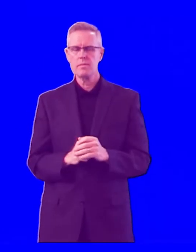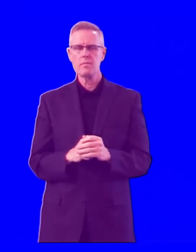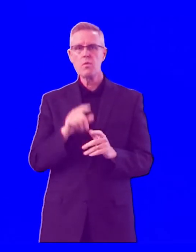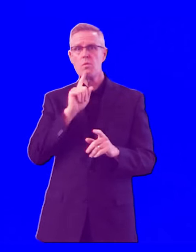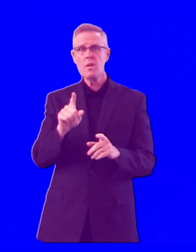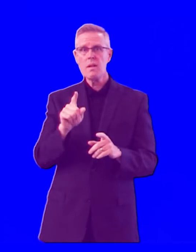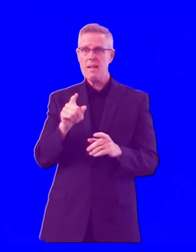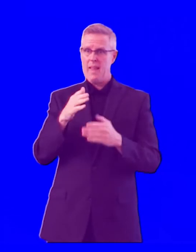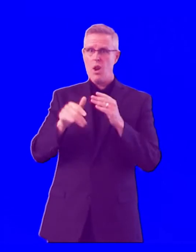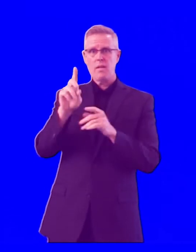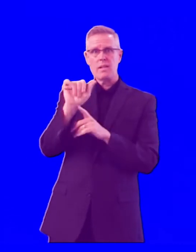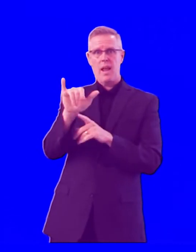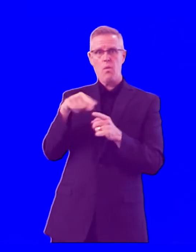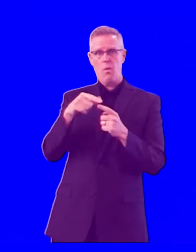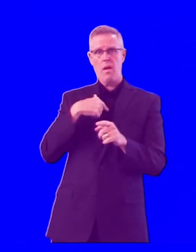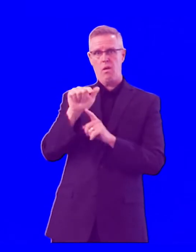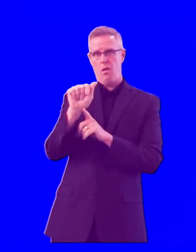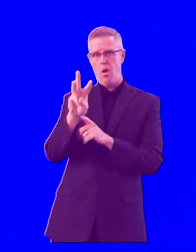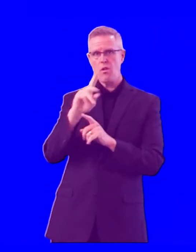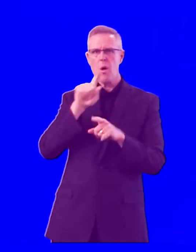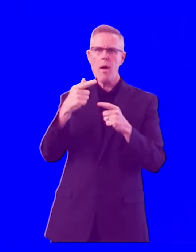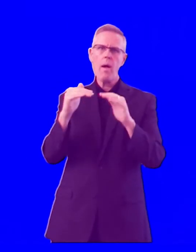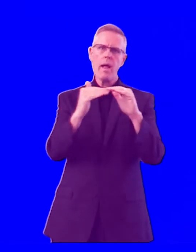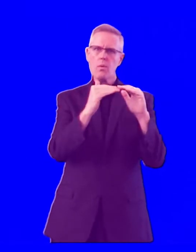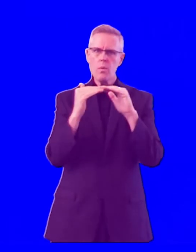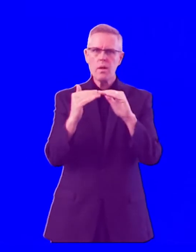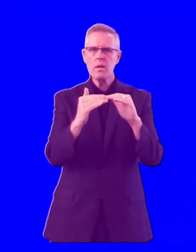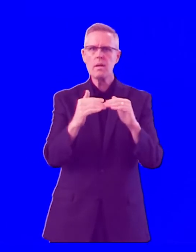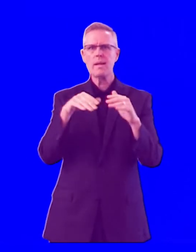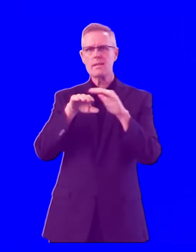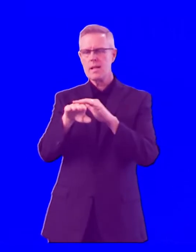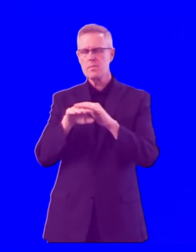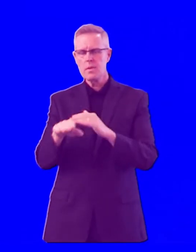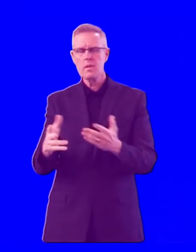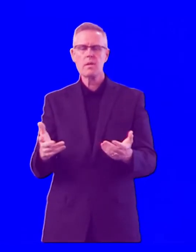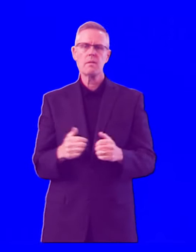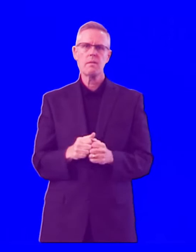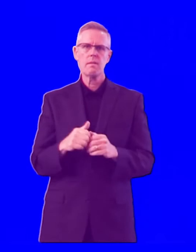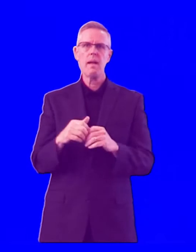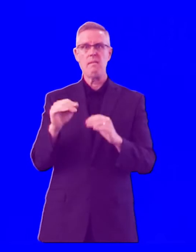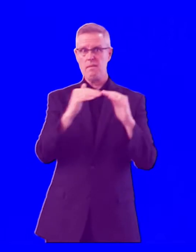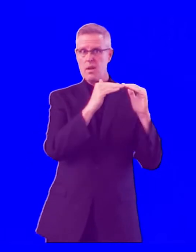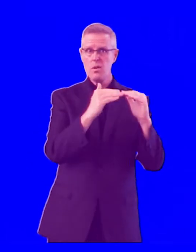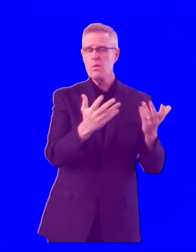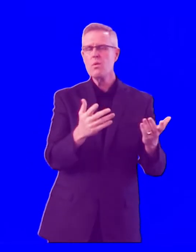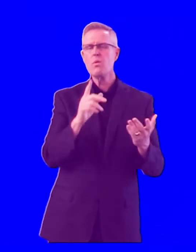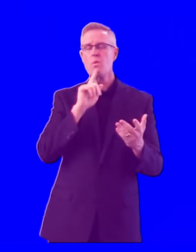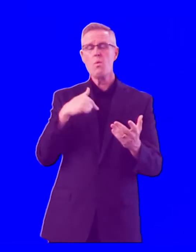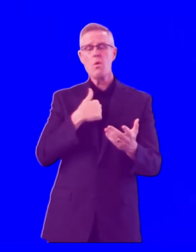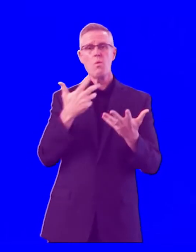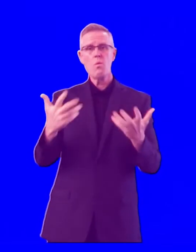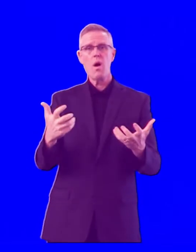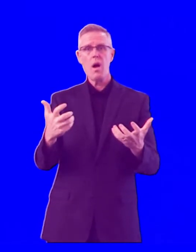And frankly, at the end of the day, when you have laws that talk about equity and accessibility and fairness, what we